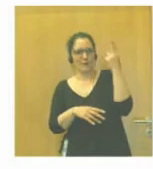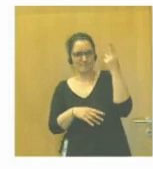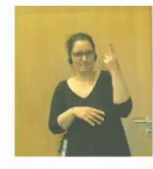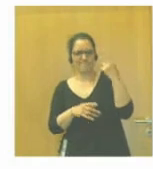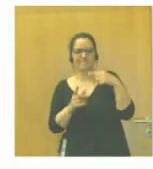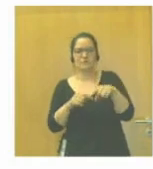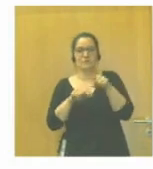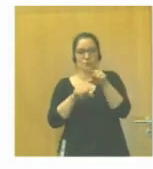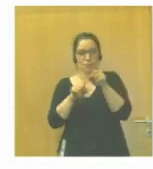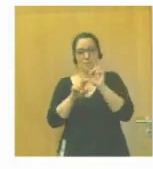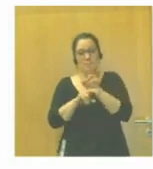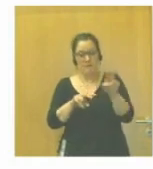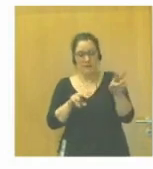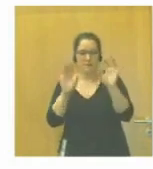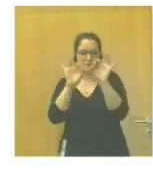a look at the toolkit.